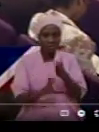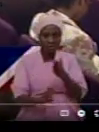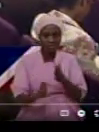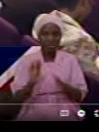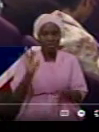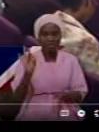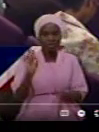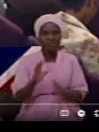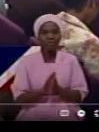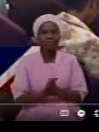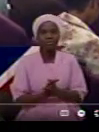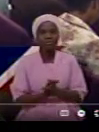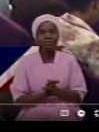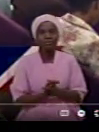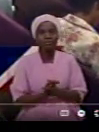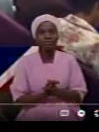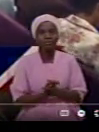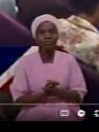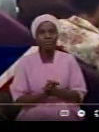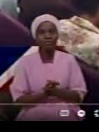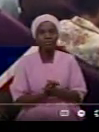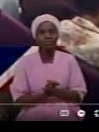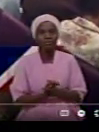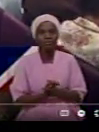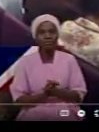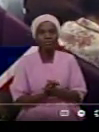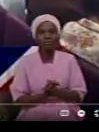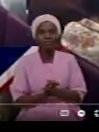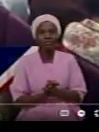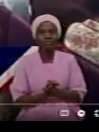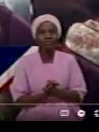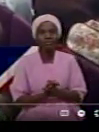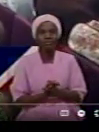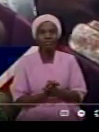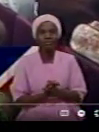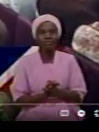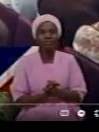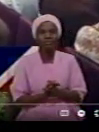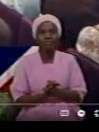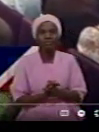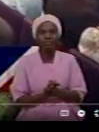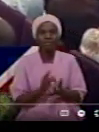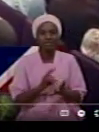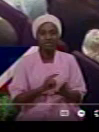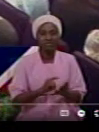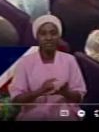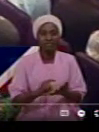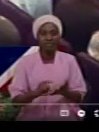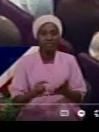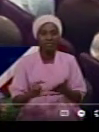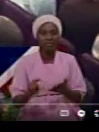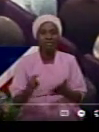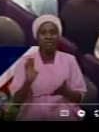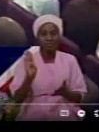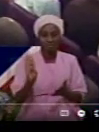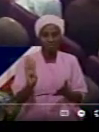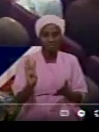8. Jeremiah chapter 8, reading from verse